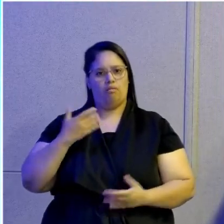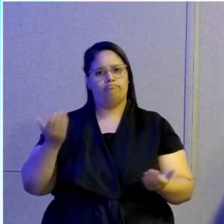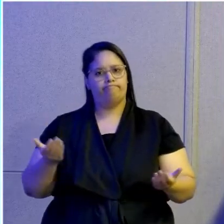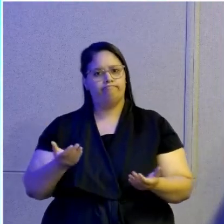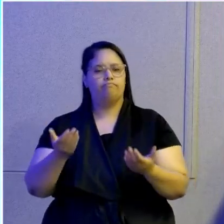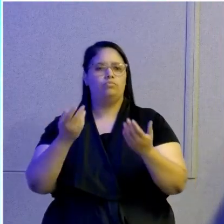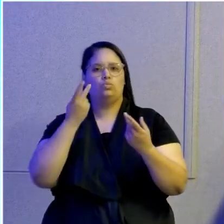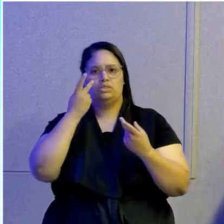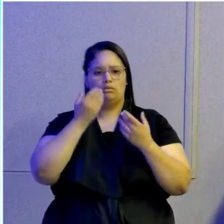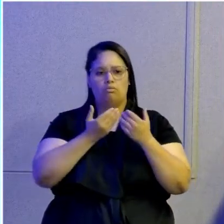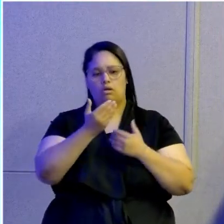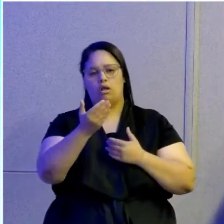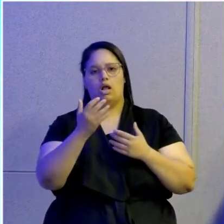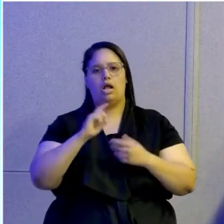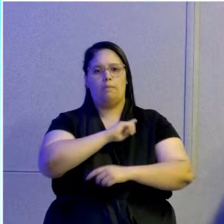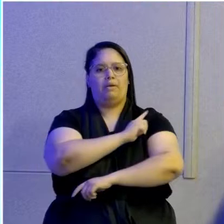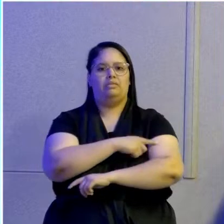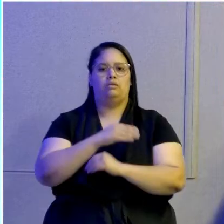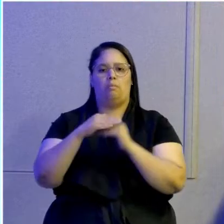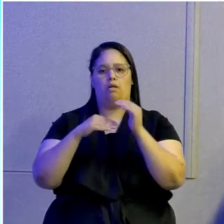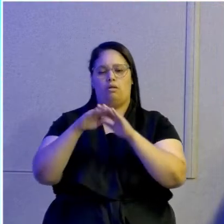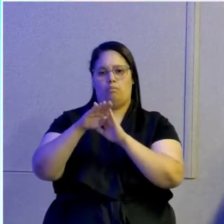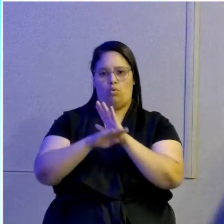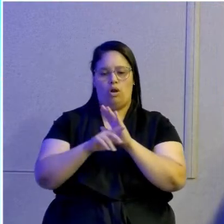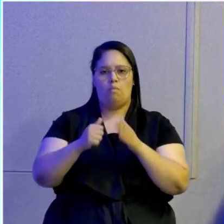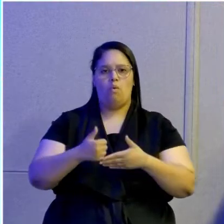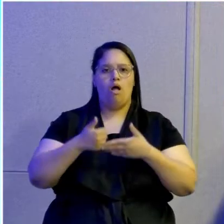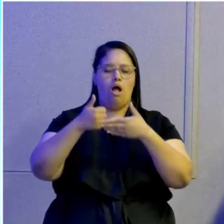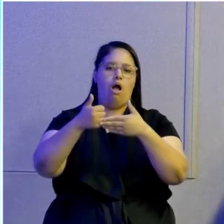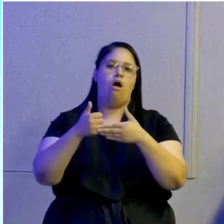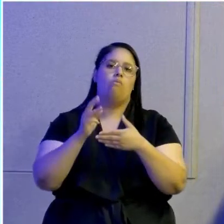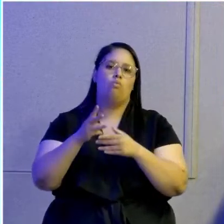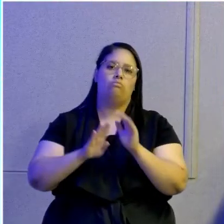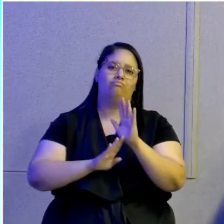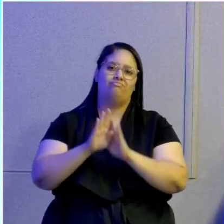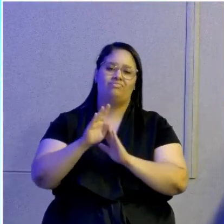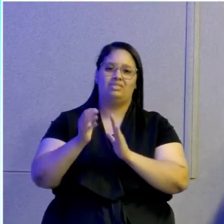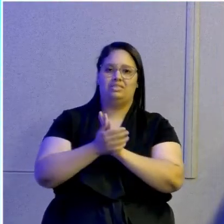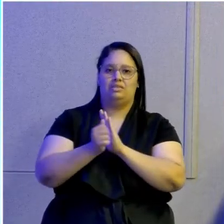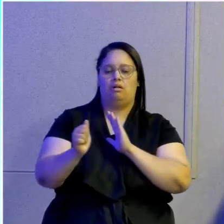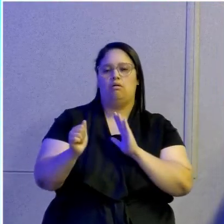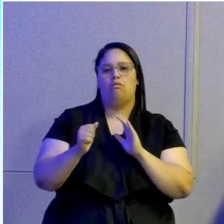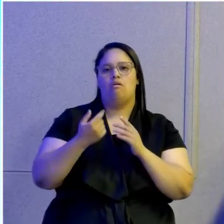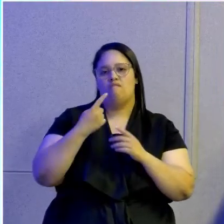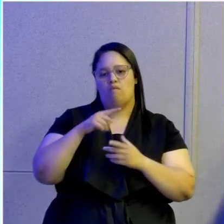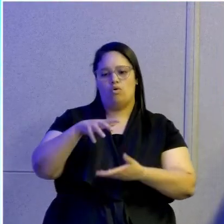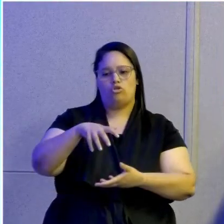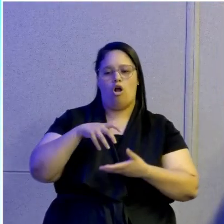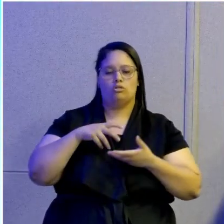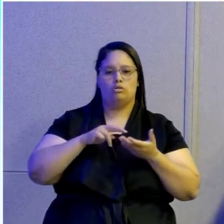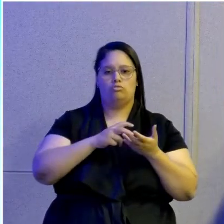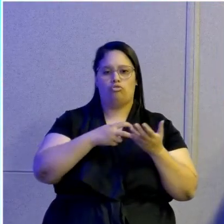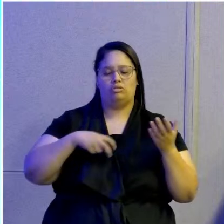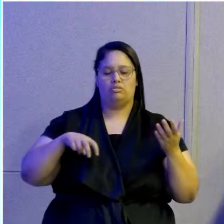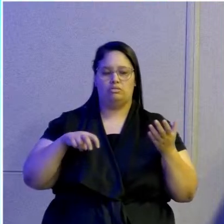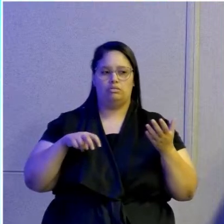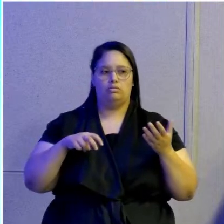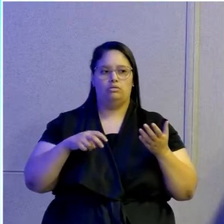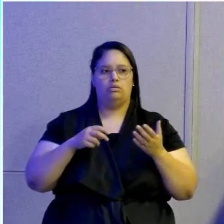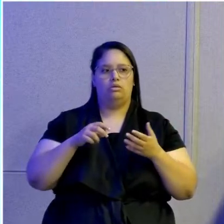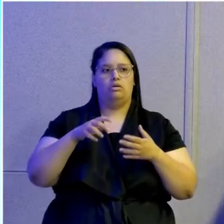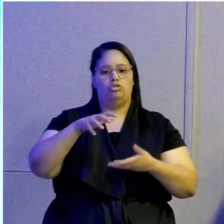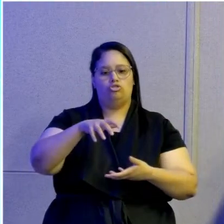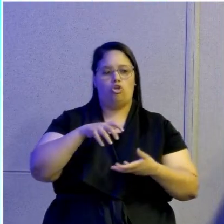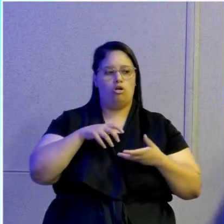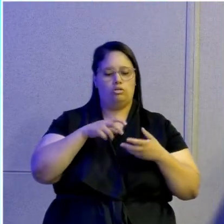in the capacity building program, which will help in developing skills on data transmission